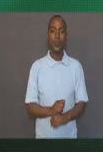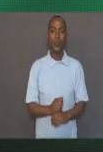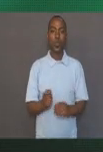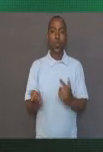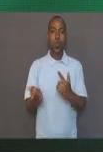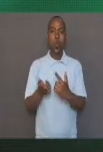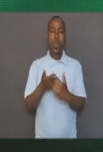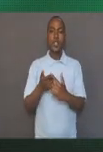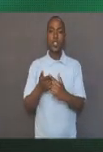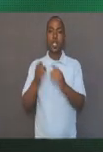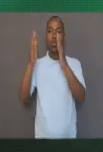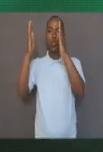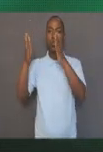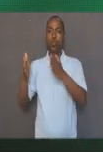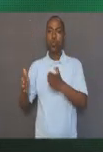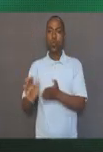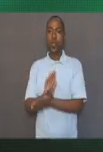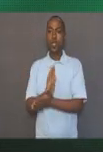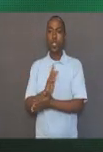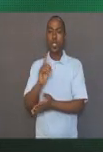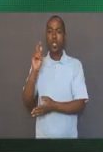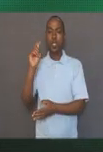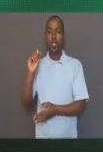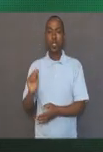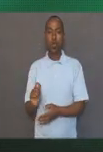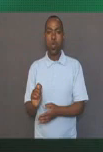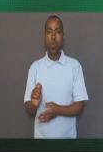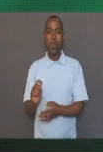and label the other column Focus.